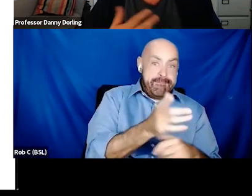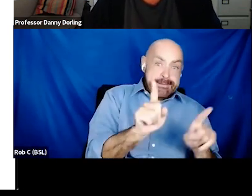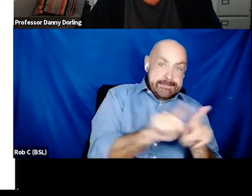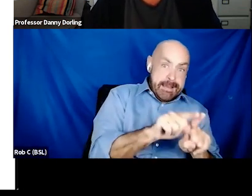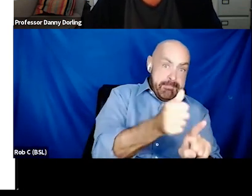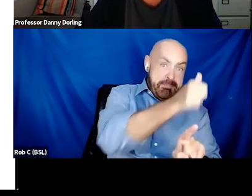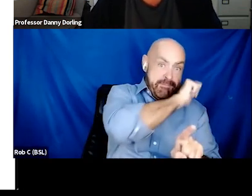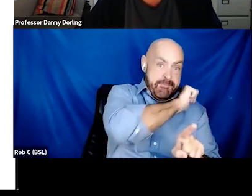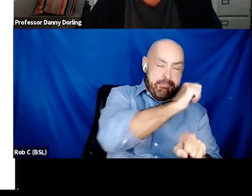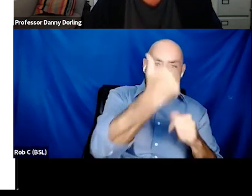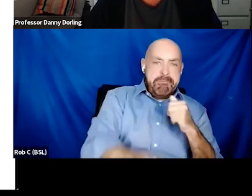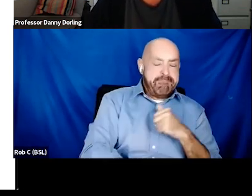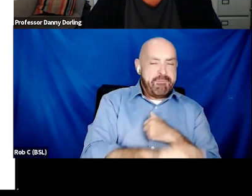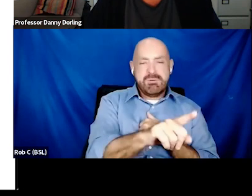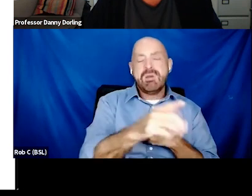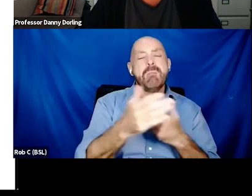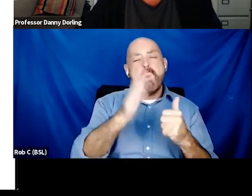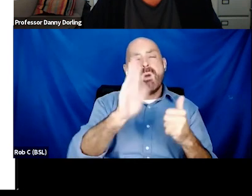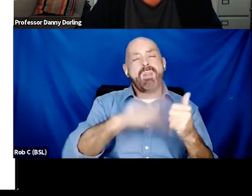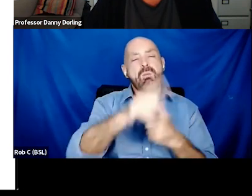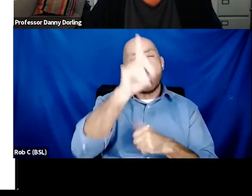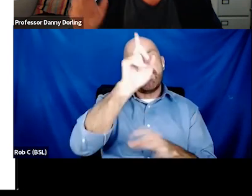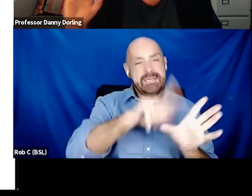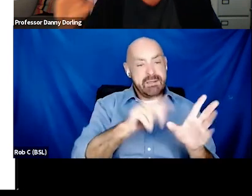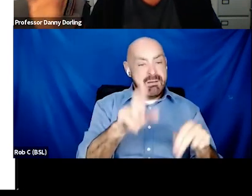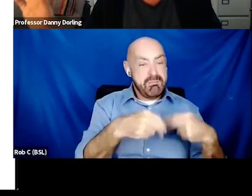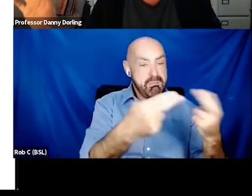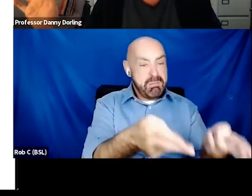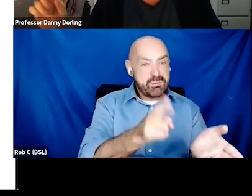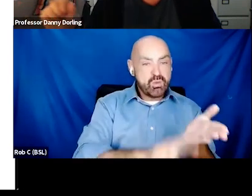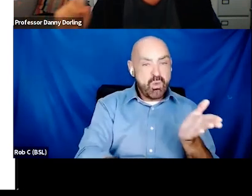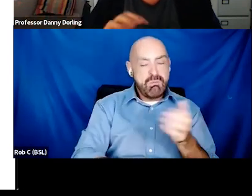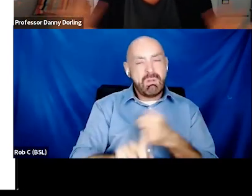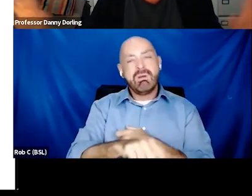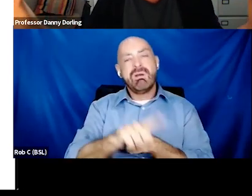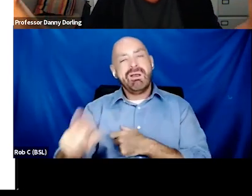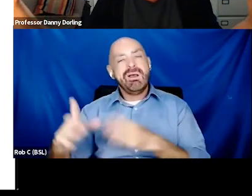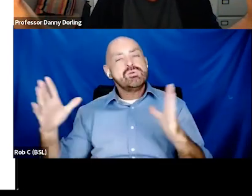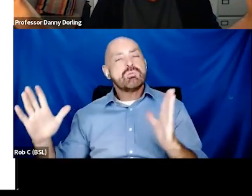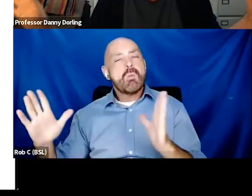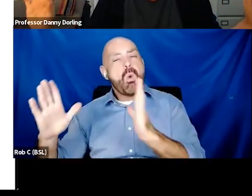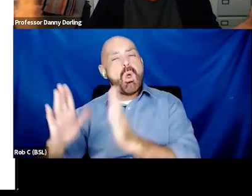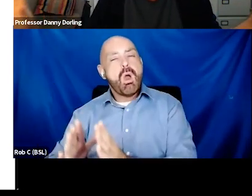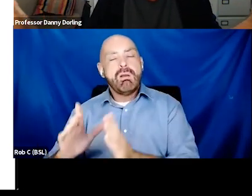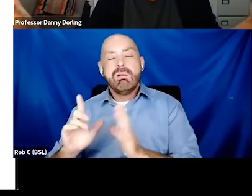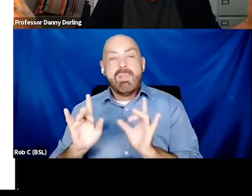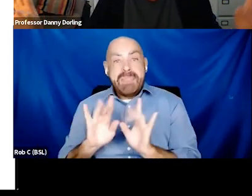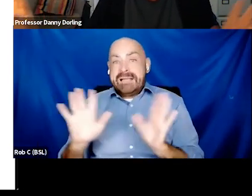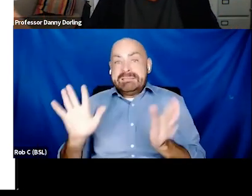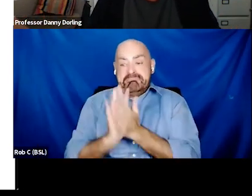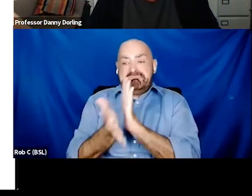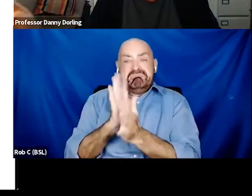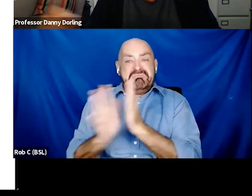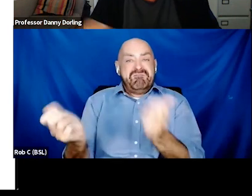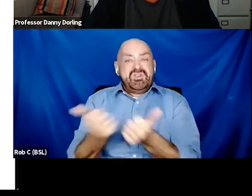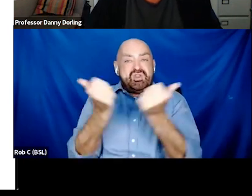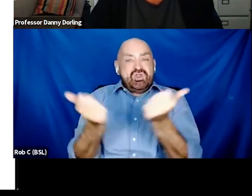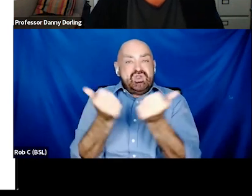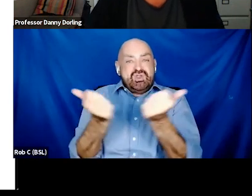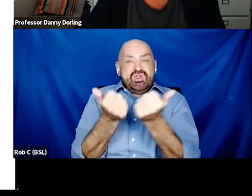take longer than a year at least for life to return to normal, and a smaller group who say that's it, it's finished, it's